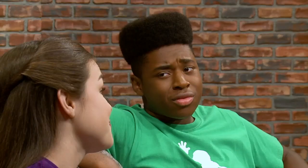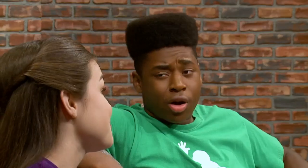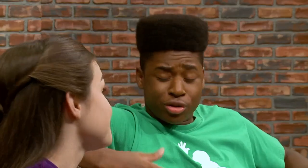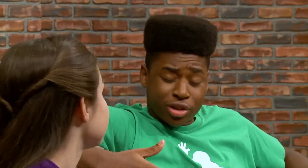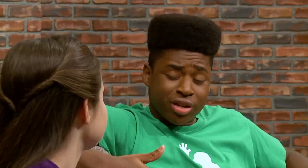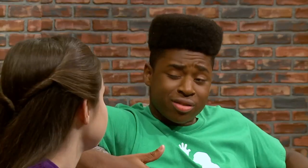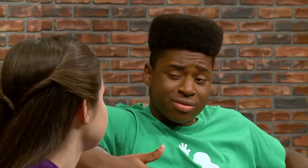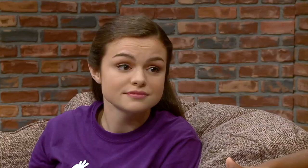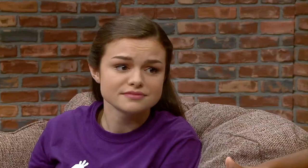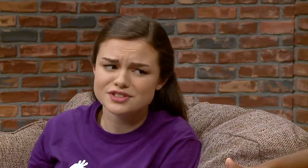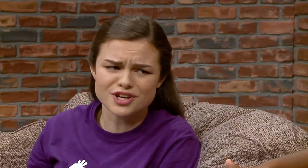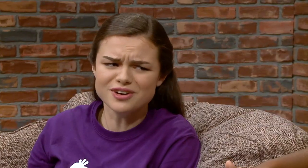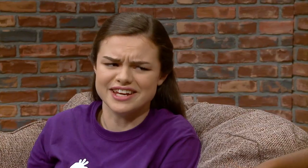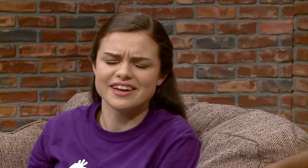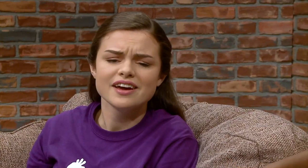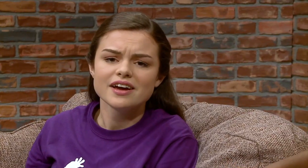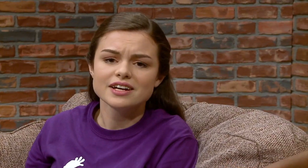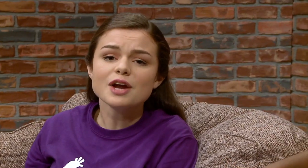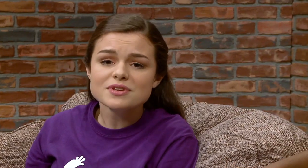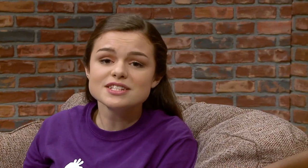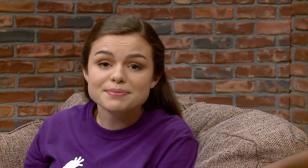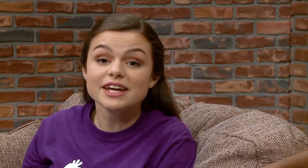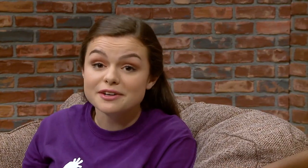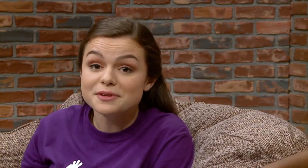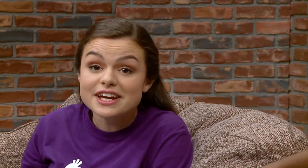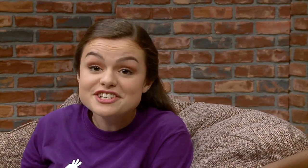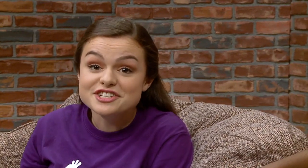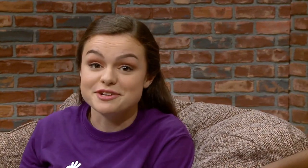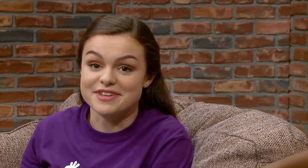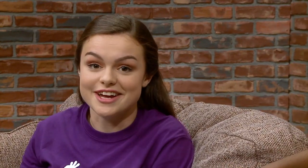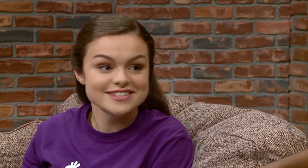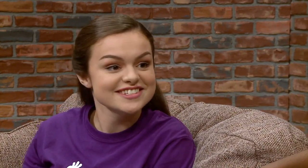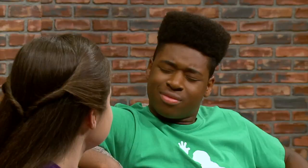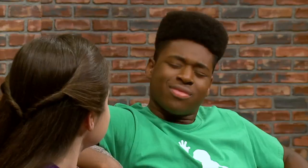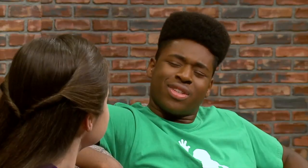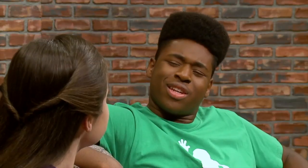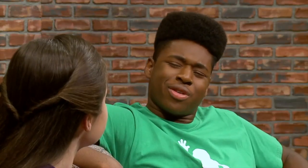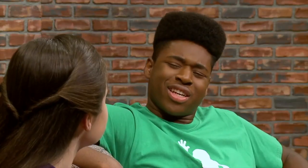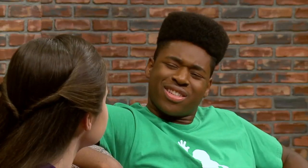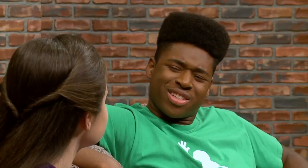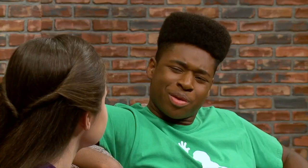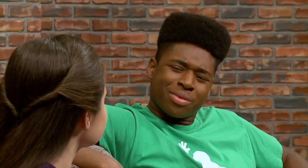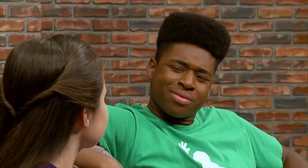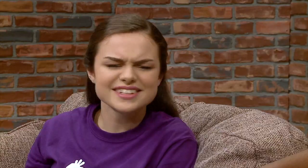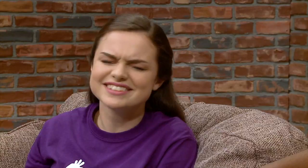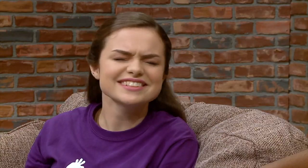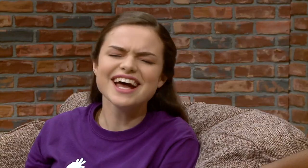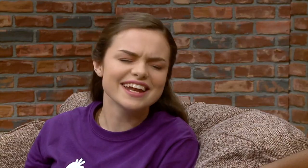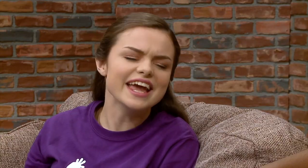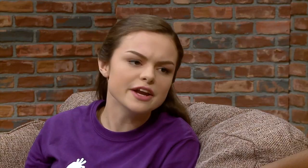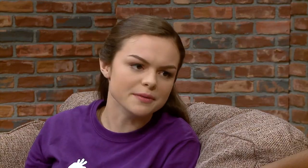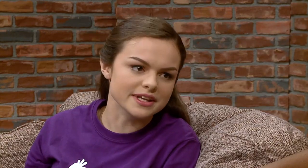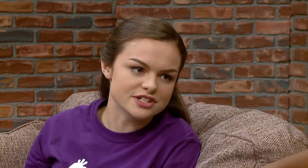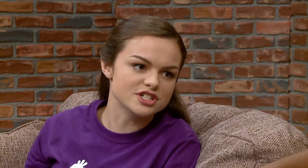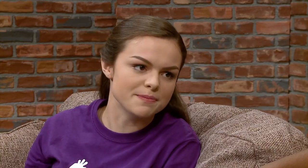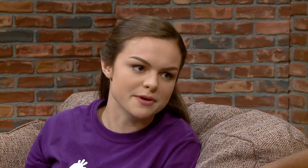small. Are you sure? Totally. God wants to be in a relationship with us. In a relationship?